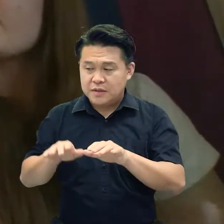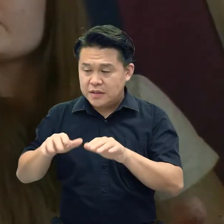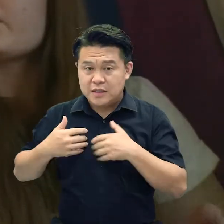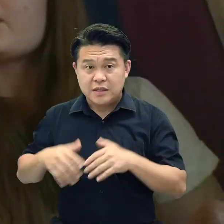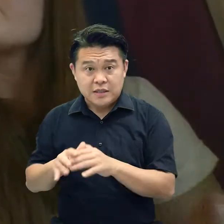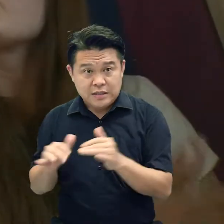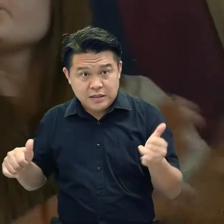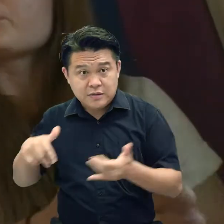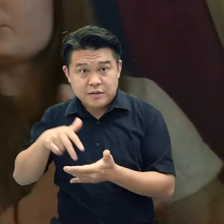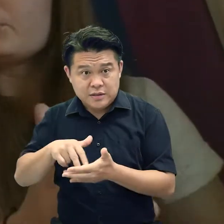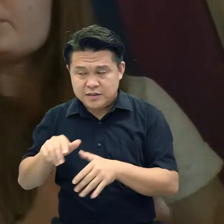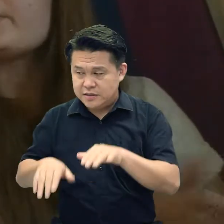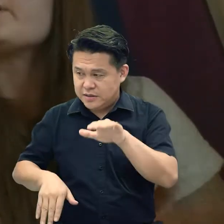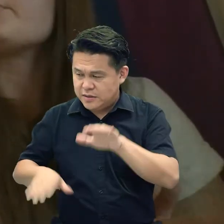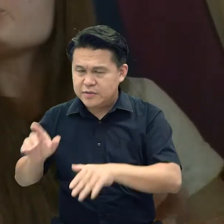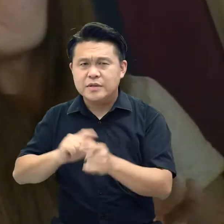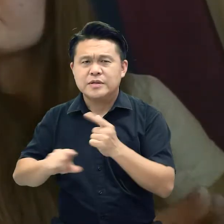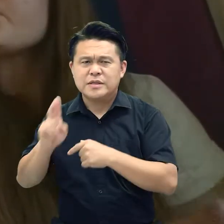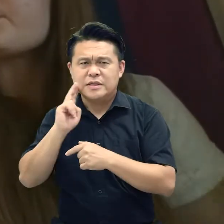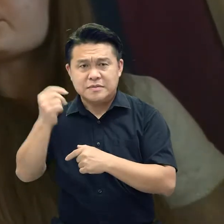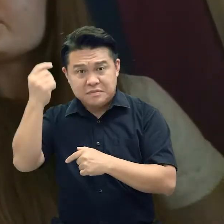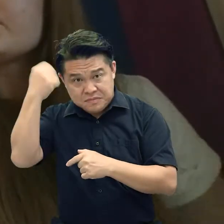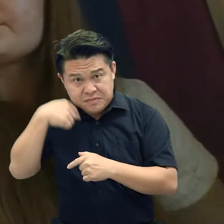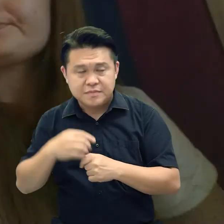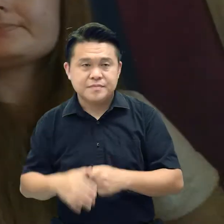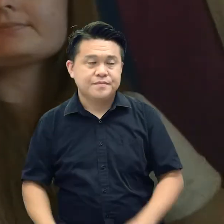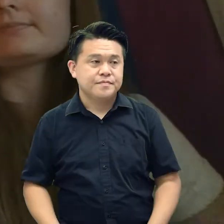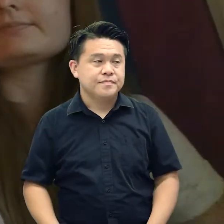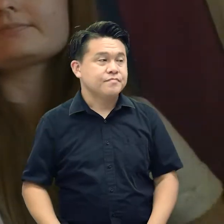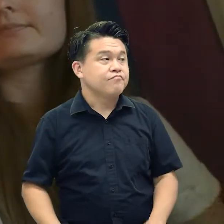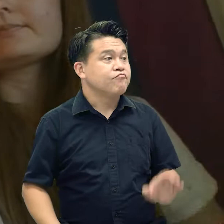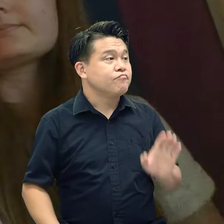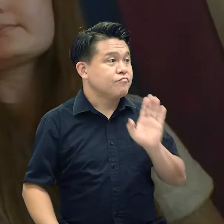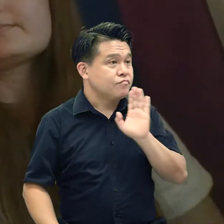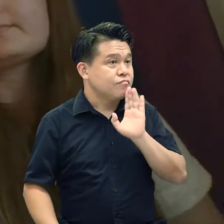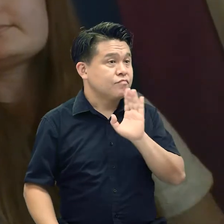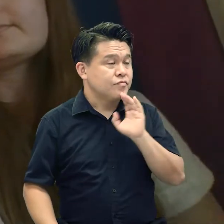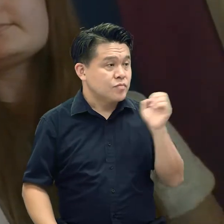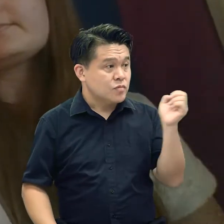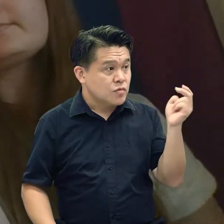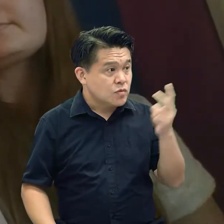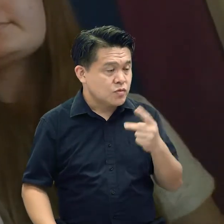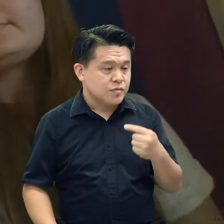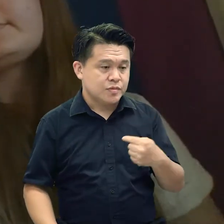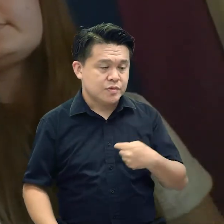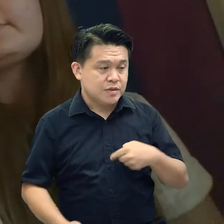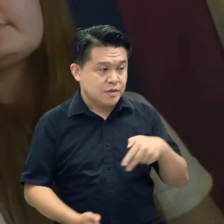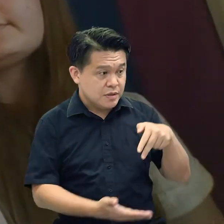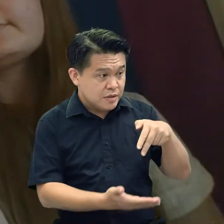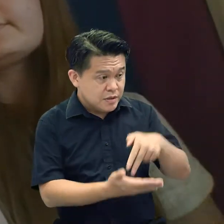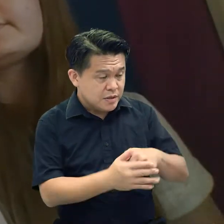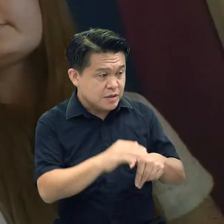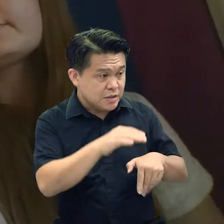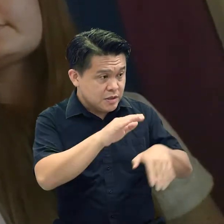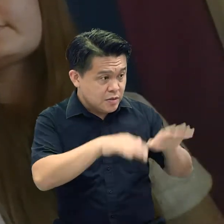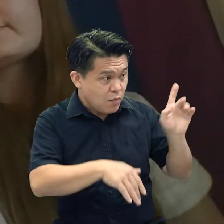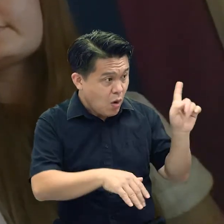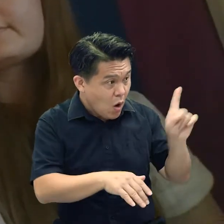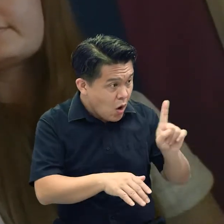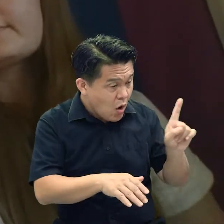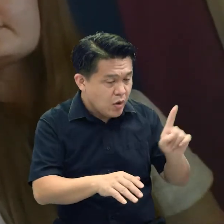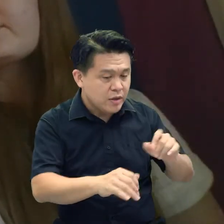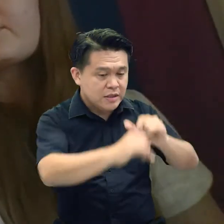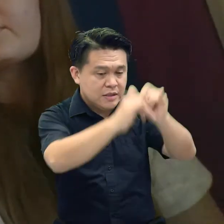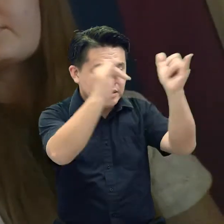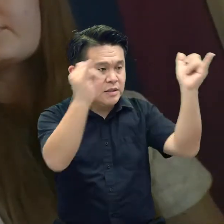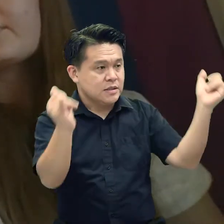present for a vulnerable group of people. That's true. And for me, discrimination just means like